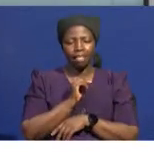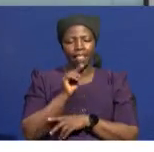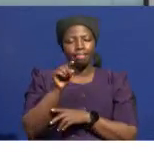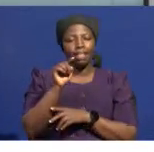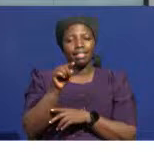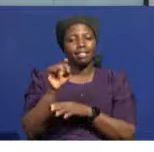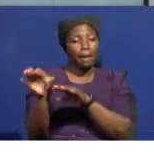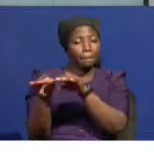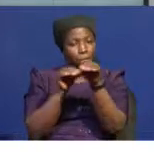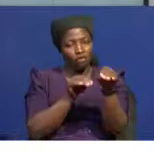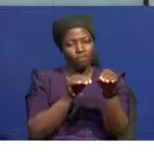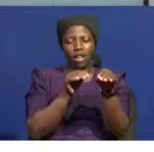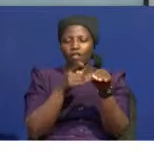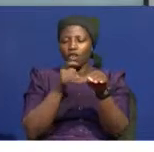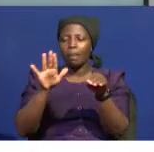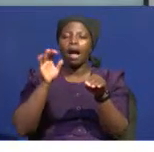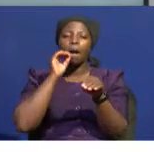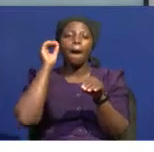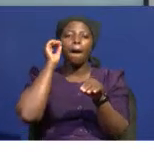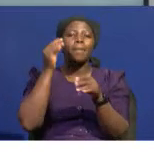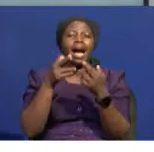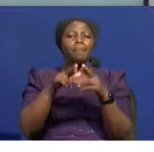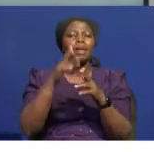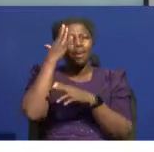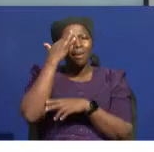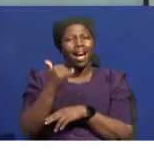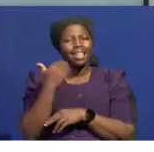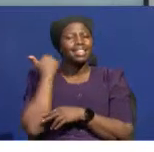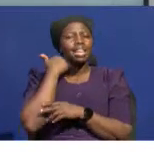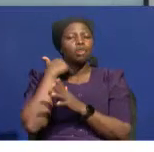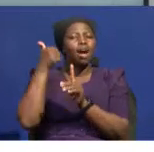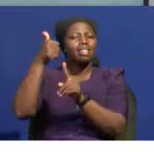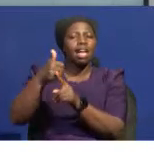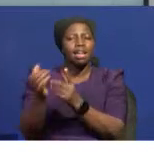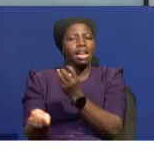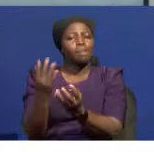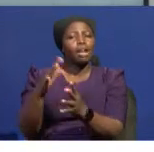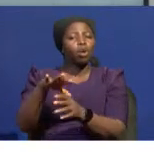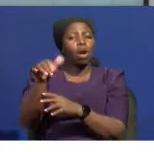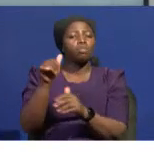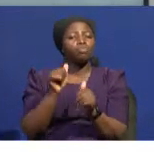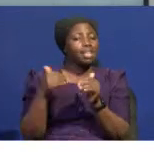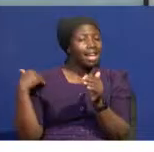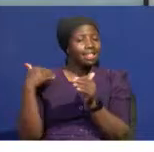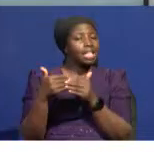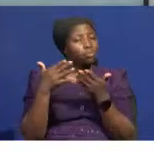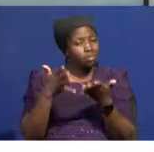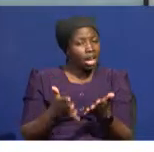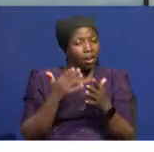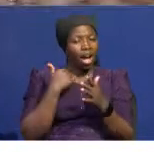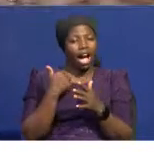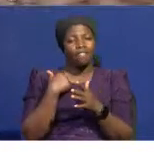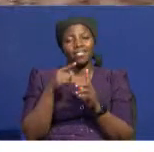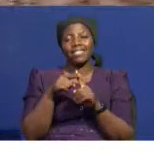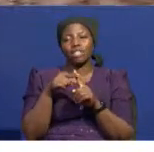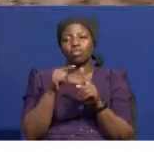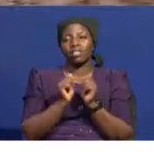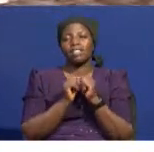banditry attacks in different parts of Baringo County that have so far claimed the lives of 17 people.